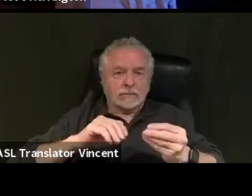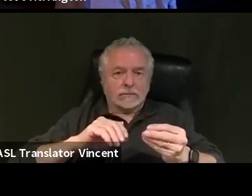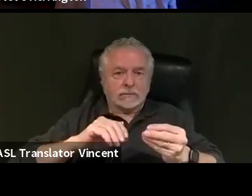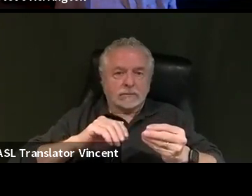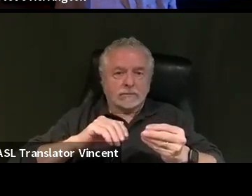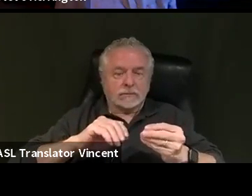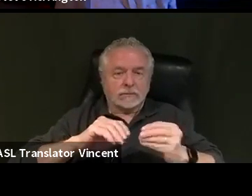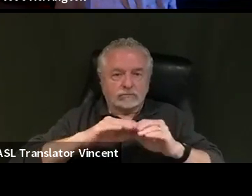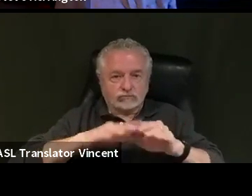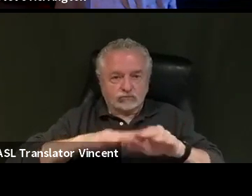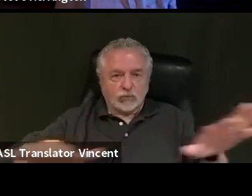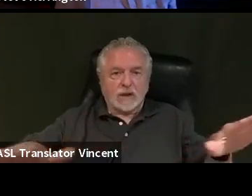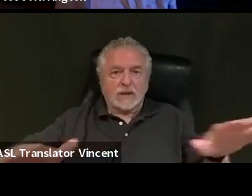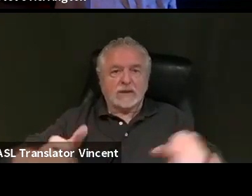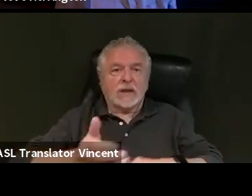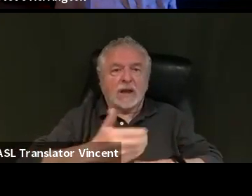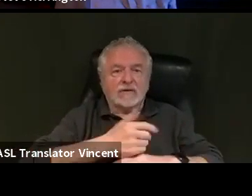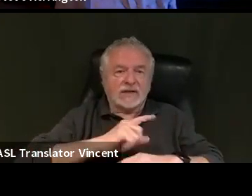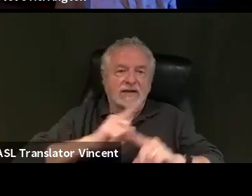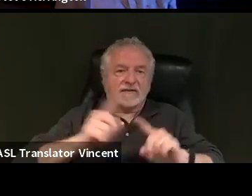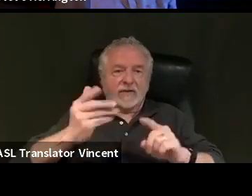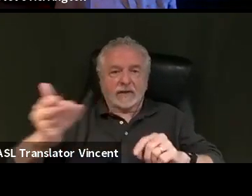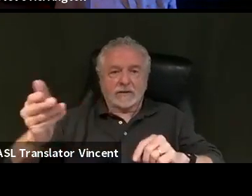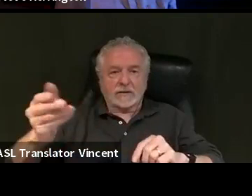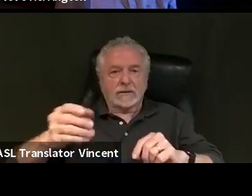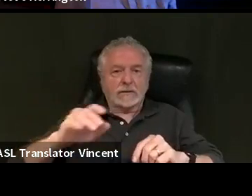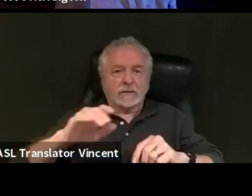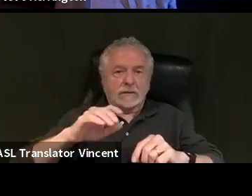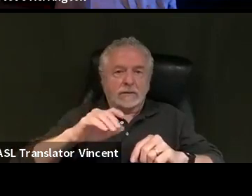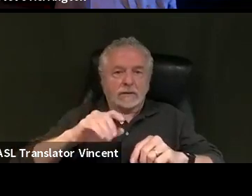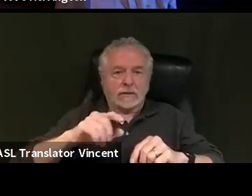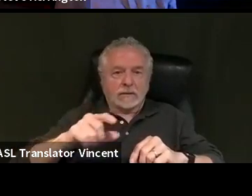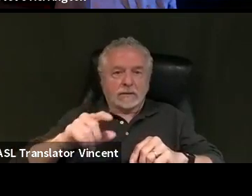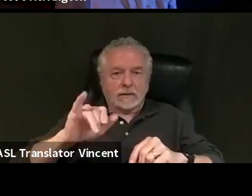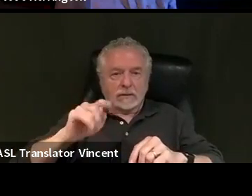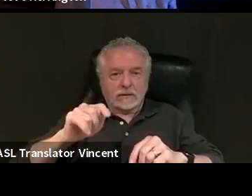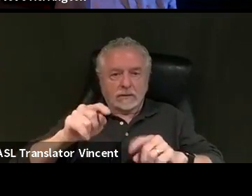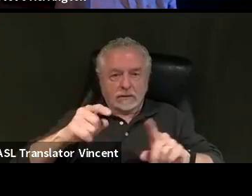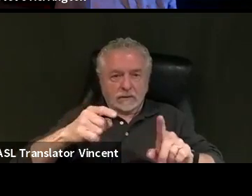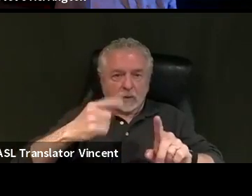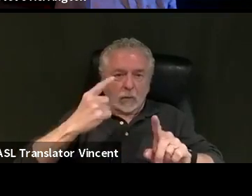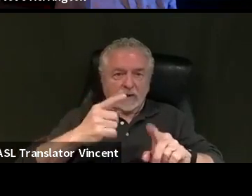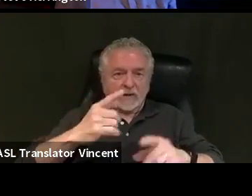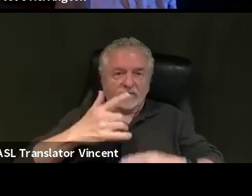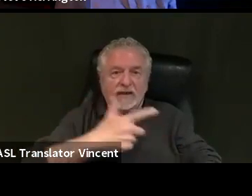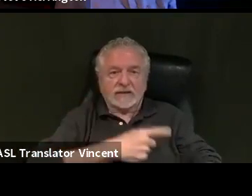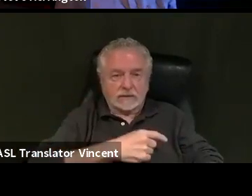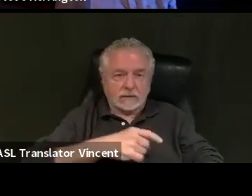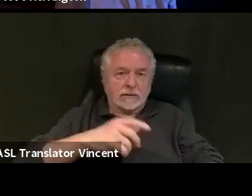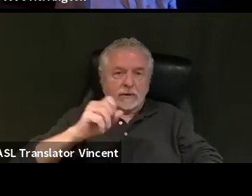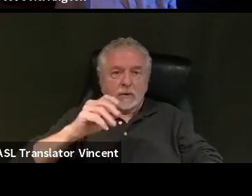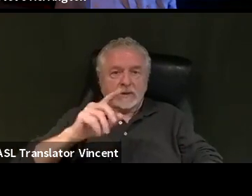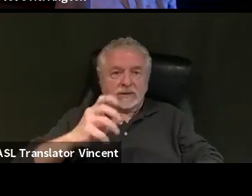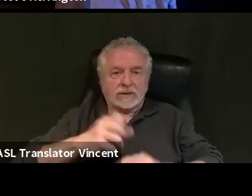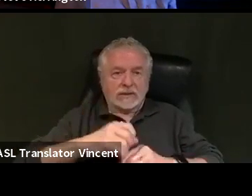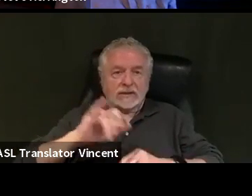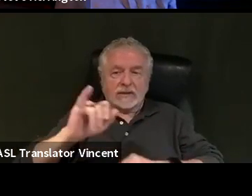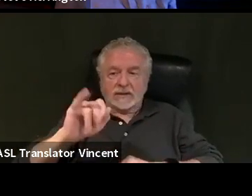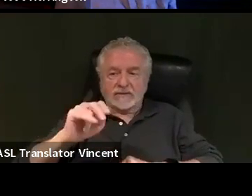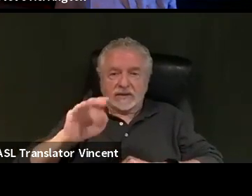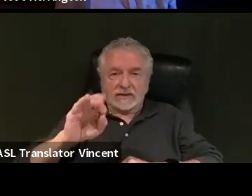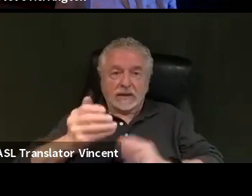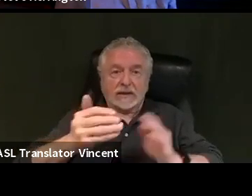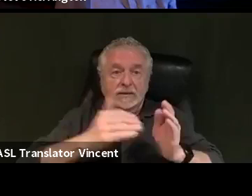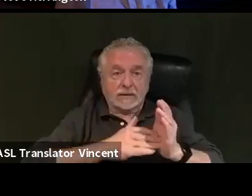broad coverage against different variants, even though it's one vaccine. So when you get infected